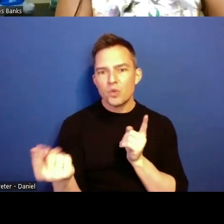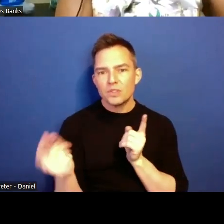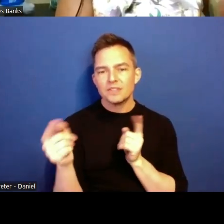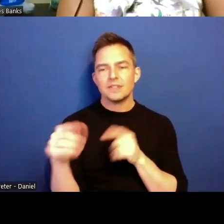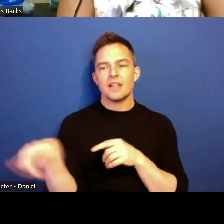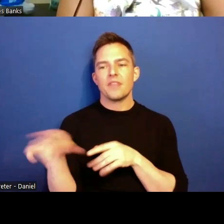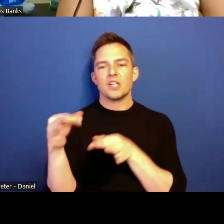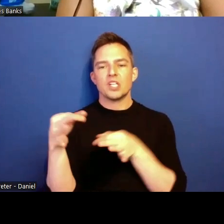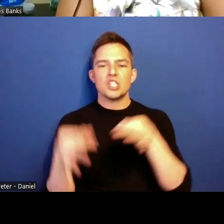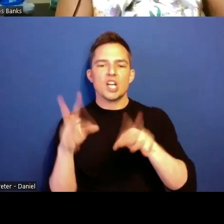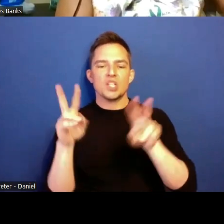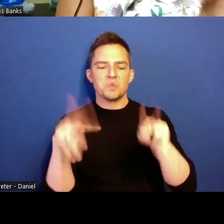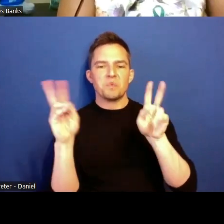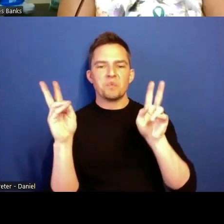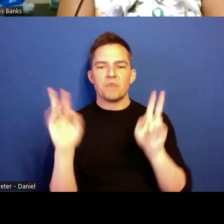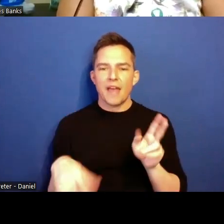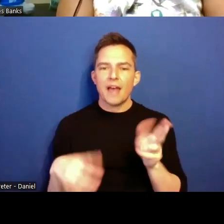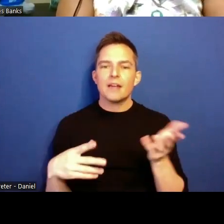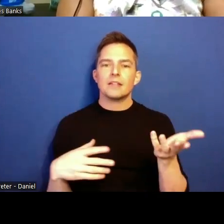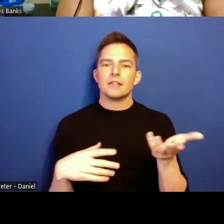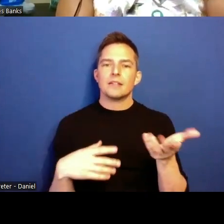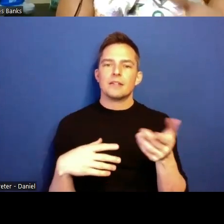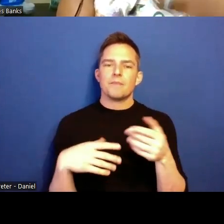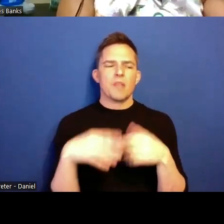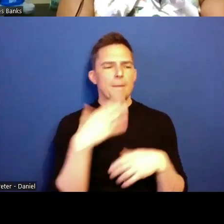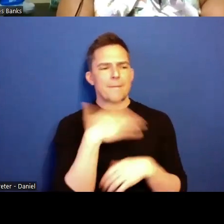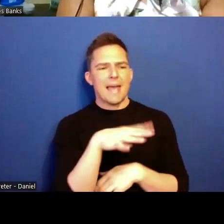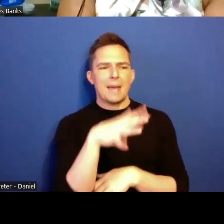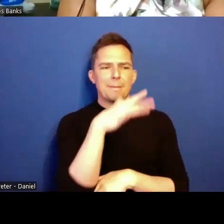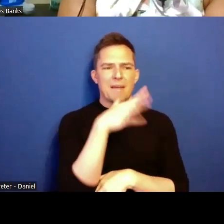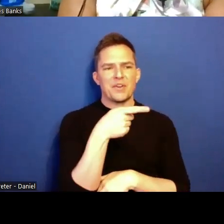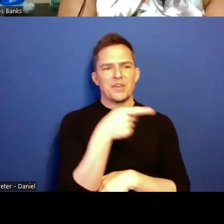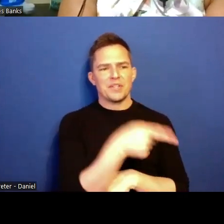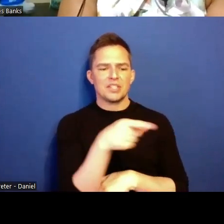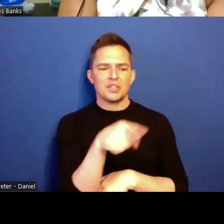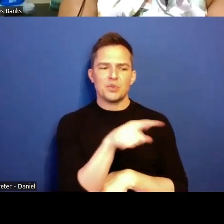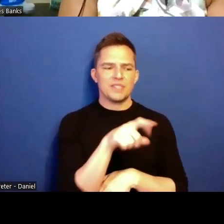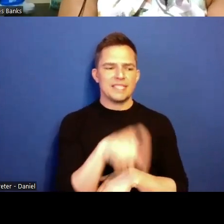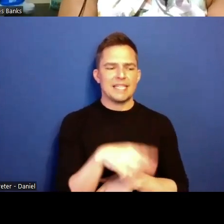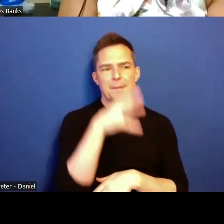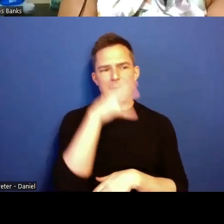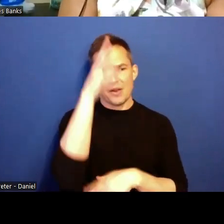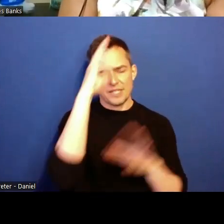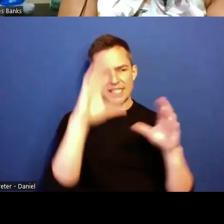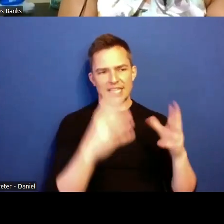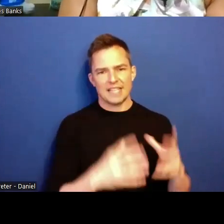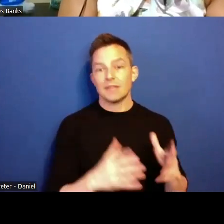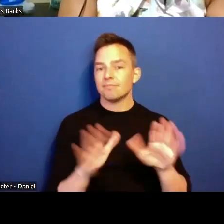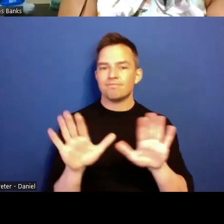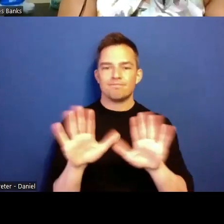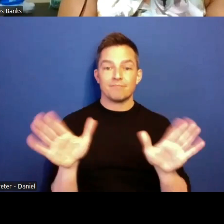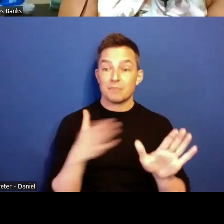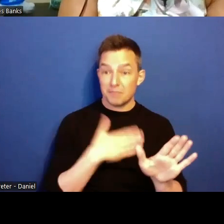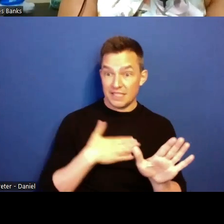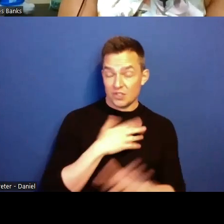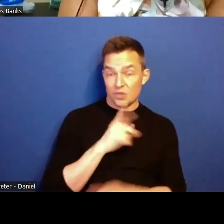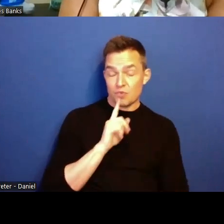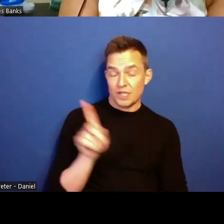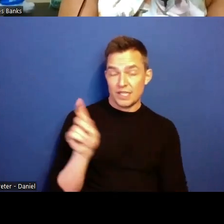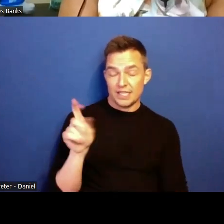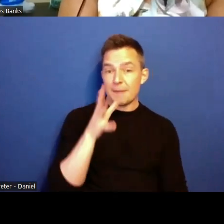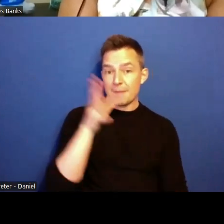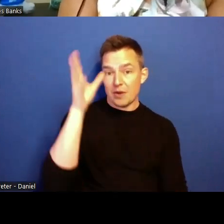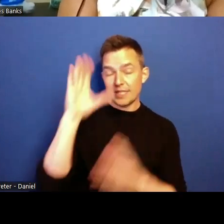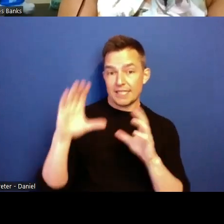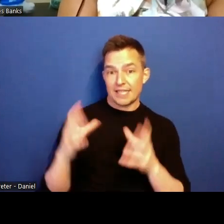you. I've had people judge me. You're a bad mother. You need parenting classes. Please, really? Parenting